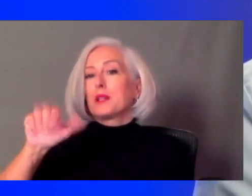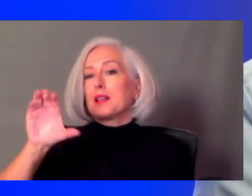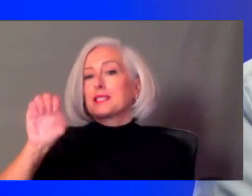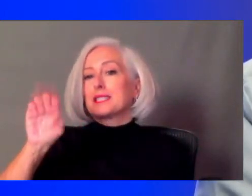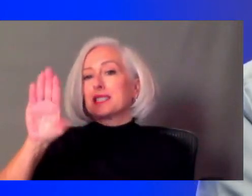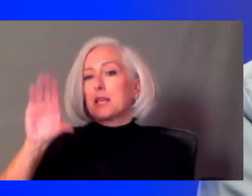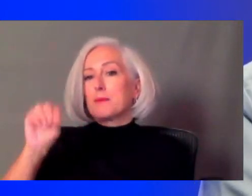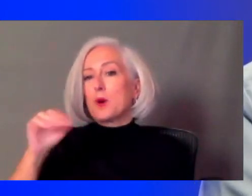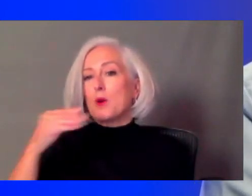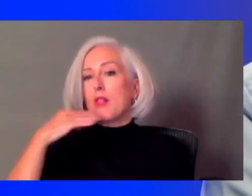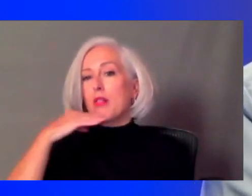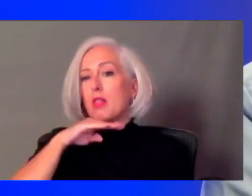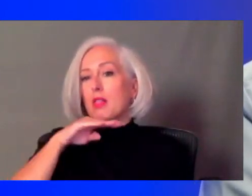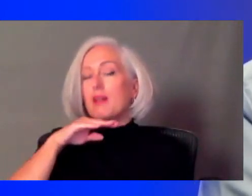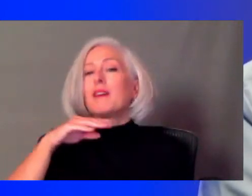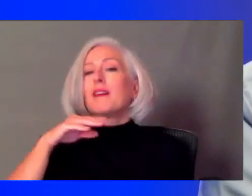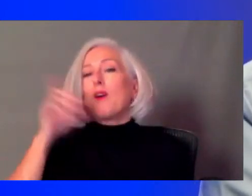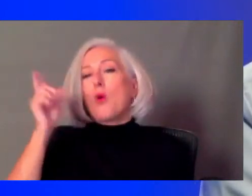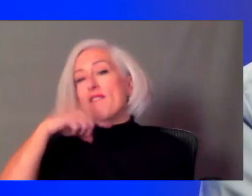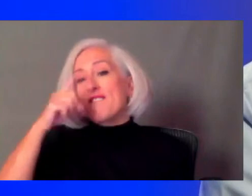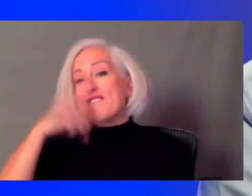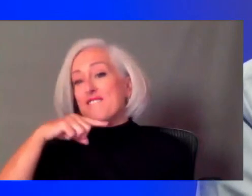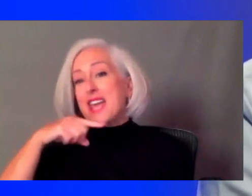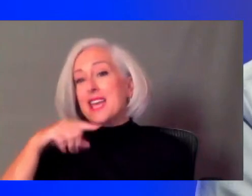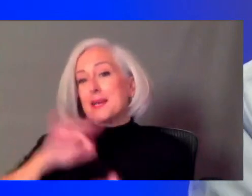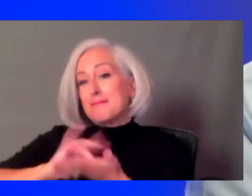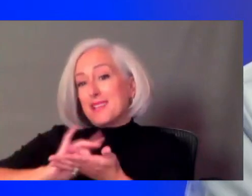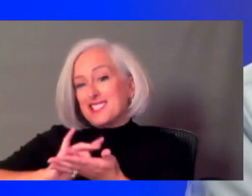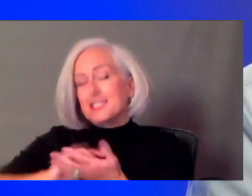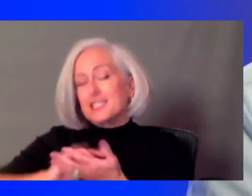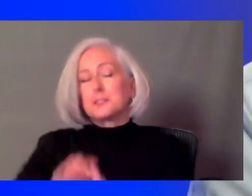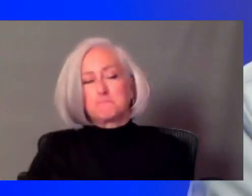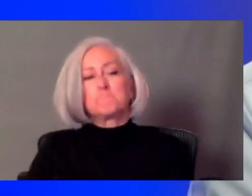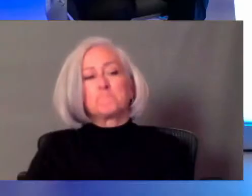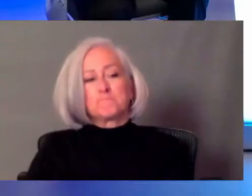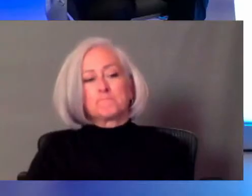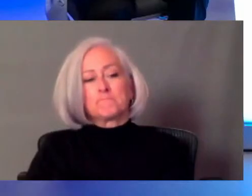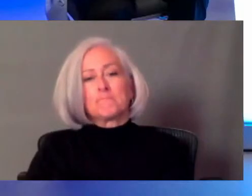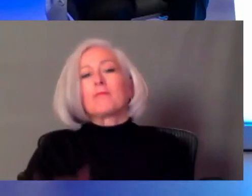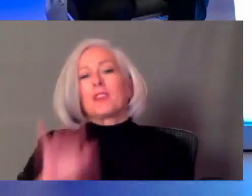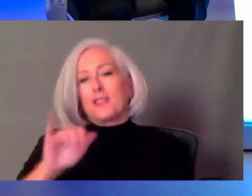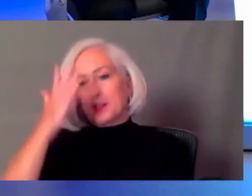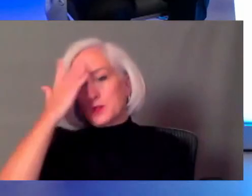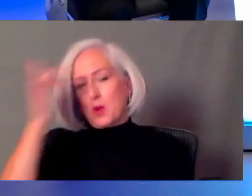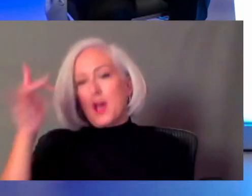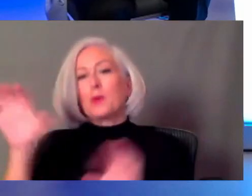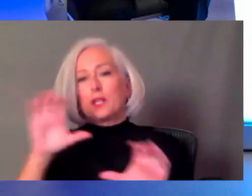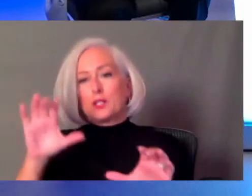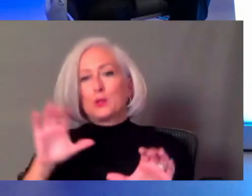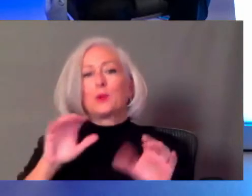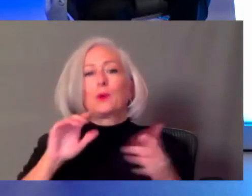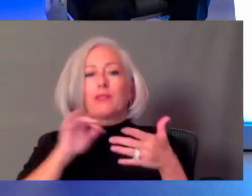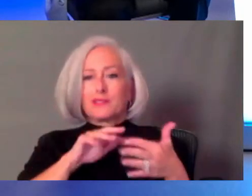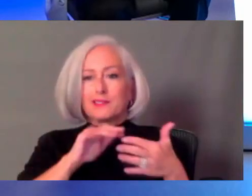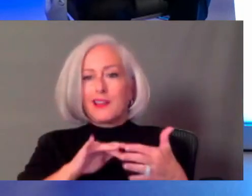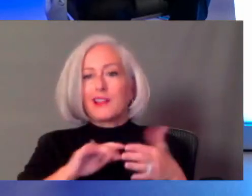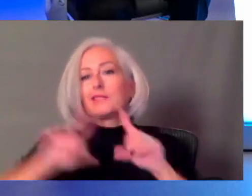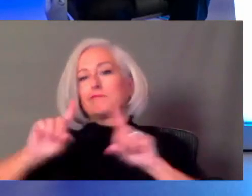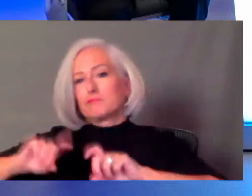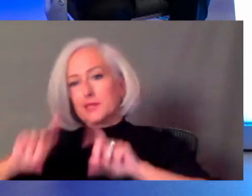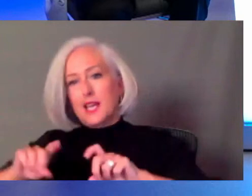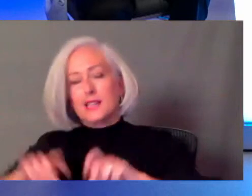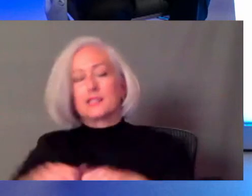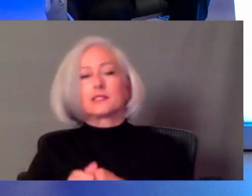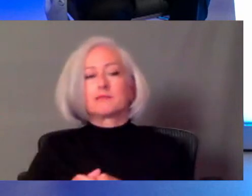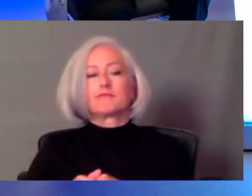Recover trial, which we'll talk about shortly. Christina Pantalone is your contact there. Christina is screening